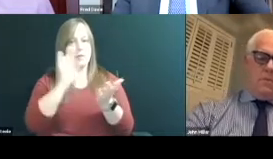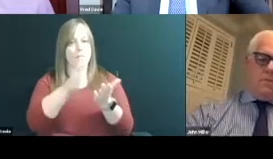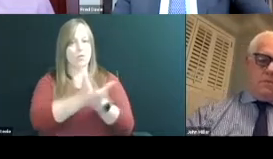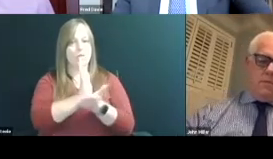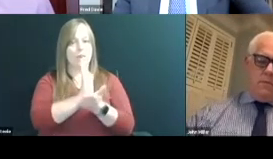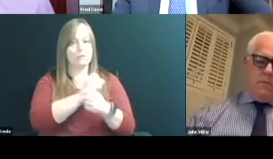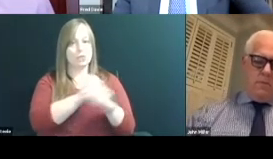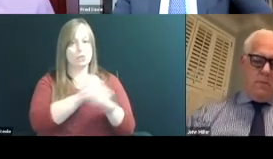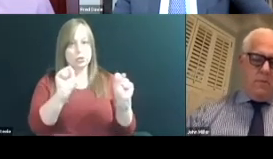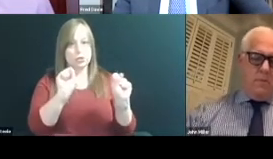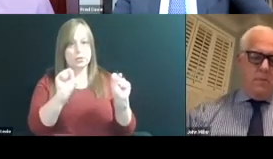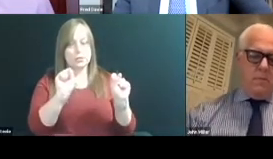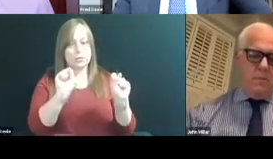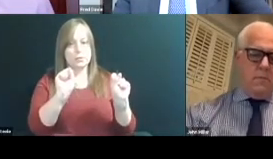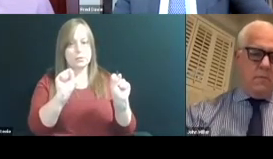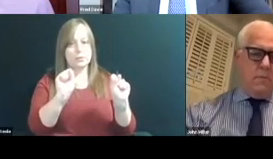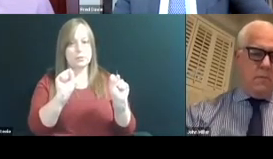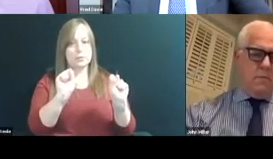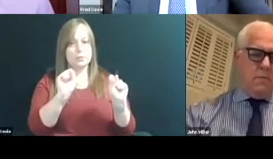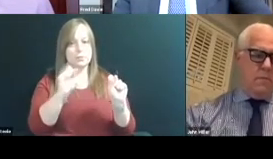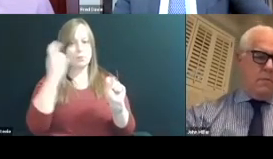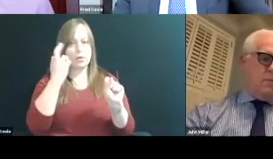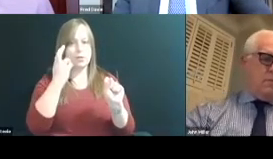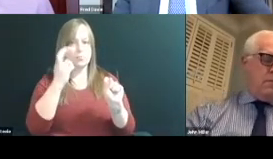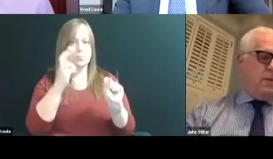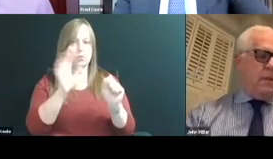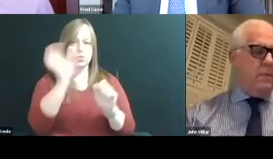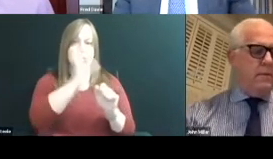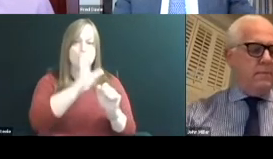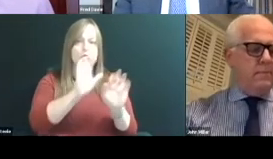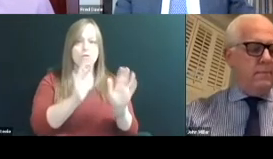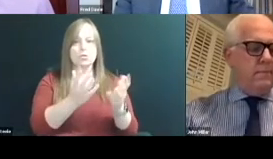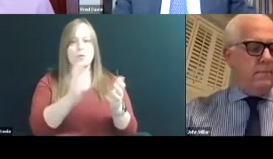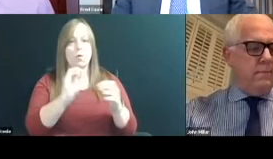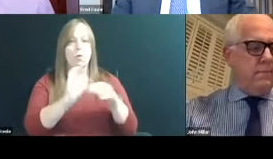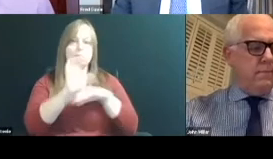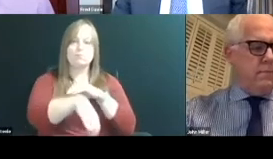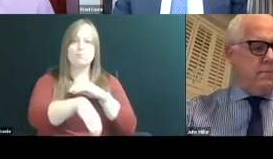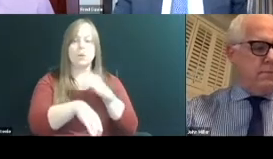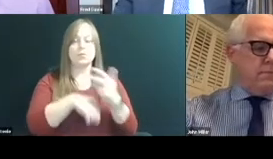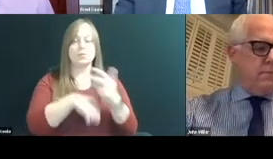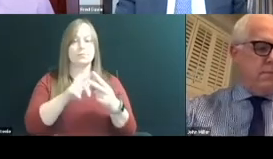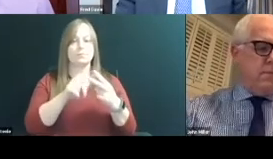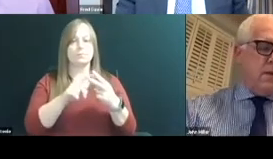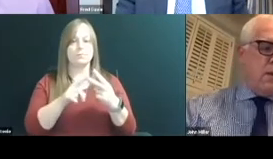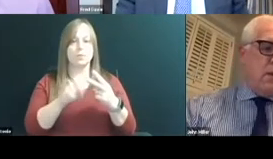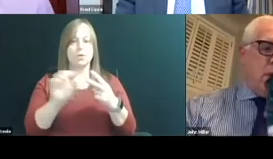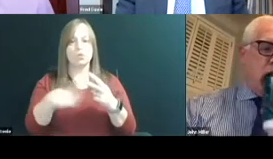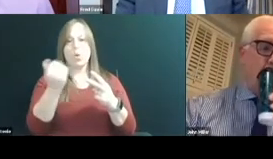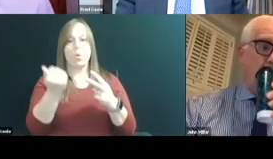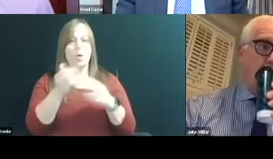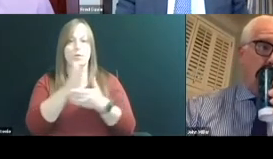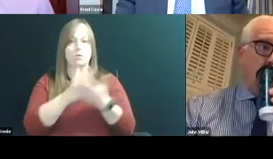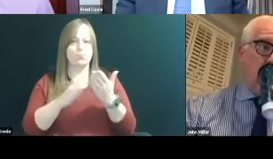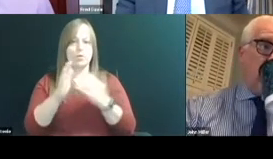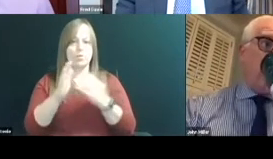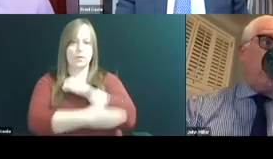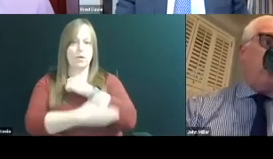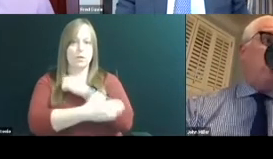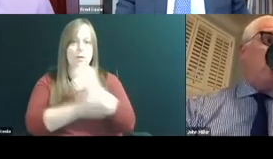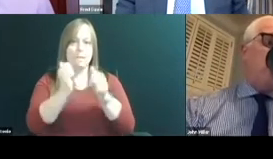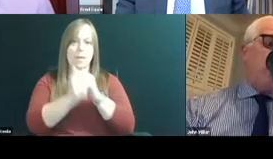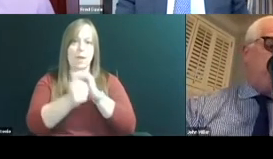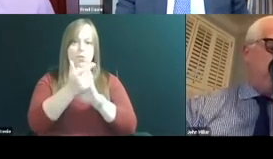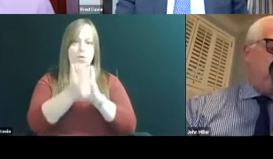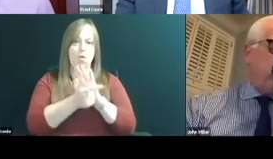of security, against unreasonable search and seizure, or excessive force. No other jurisdiction in the country has passed